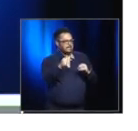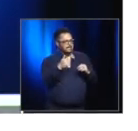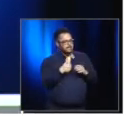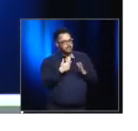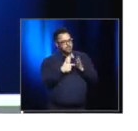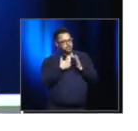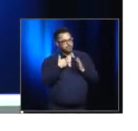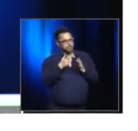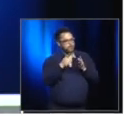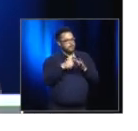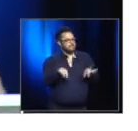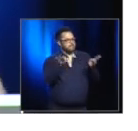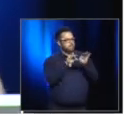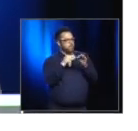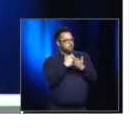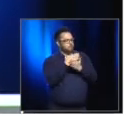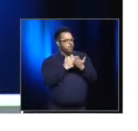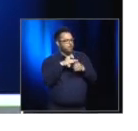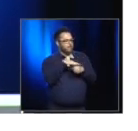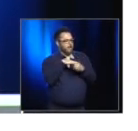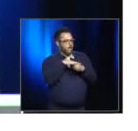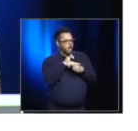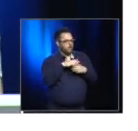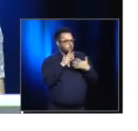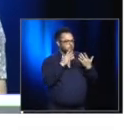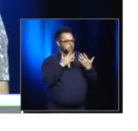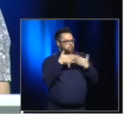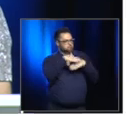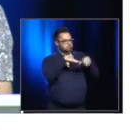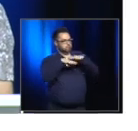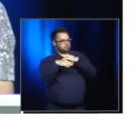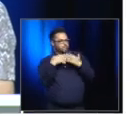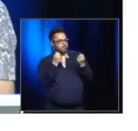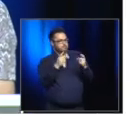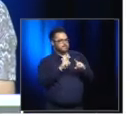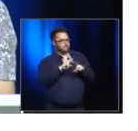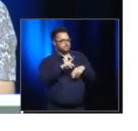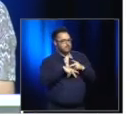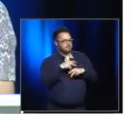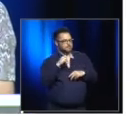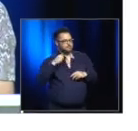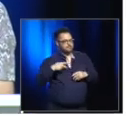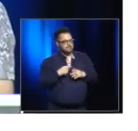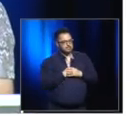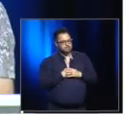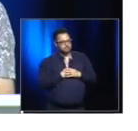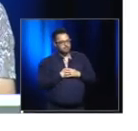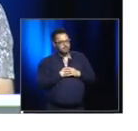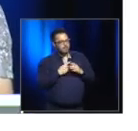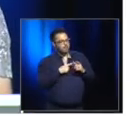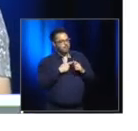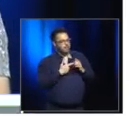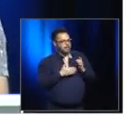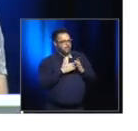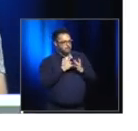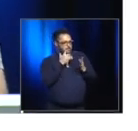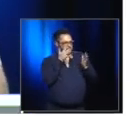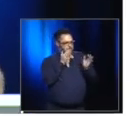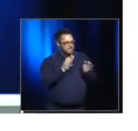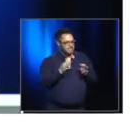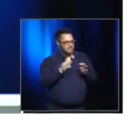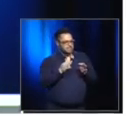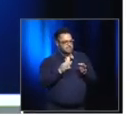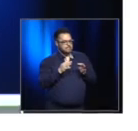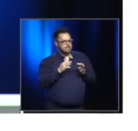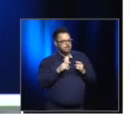habitat importance in terms of all the different species that are using it. We then just made some arbitrary decisions about how we might